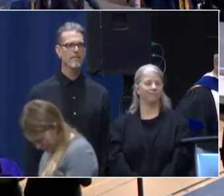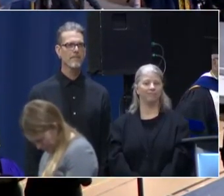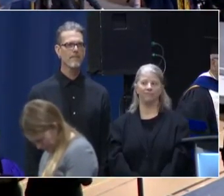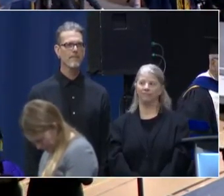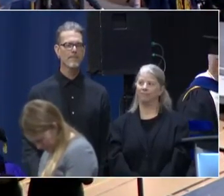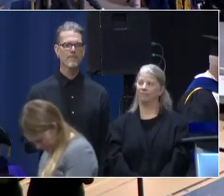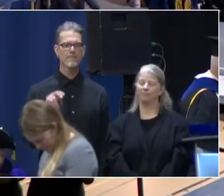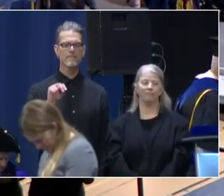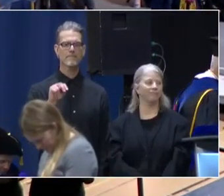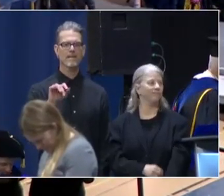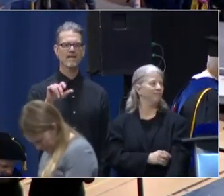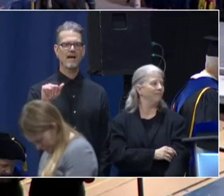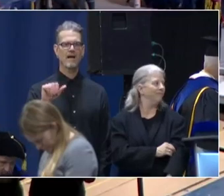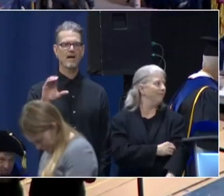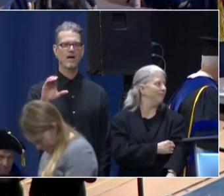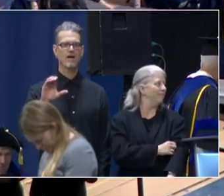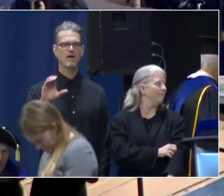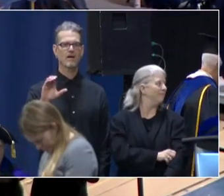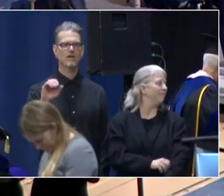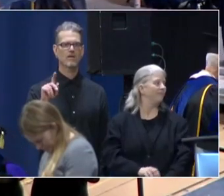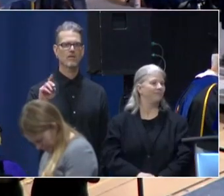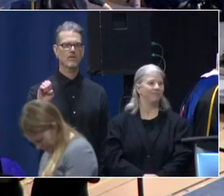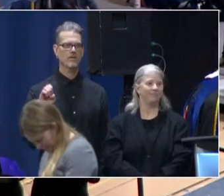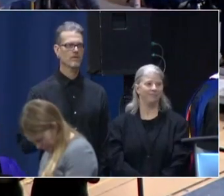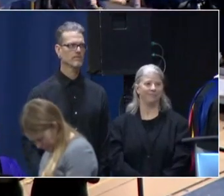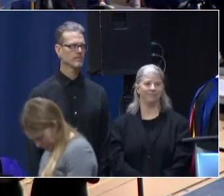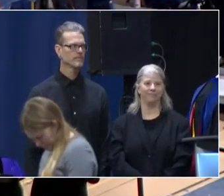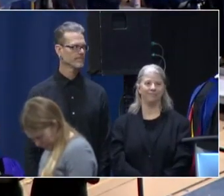Naya Cook.